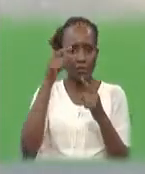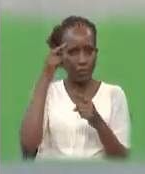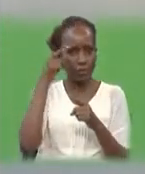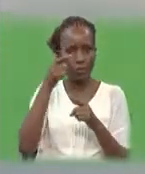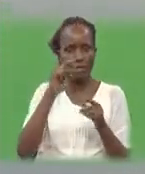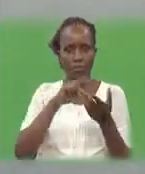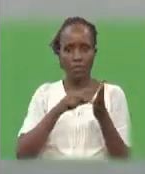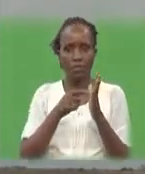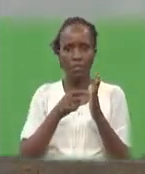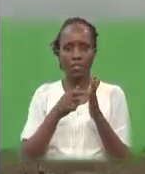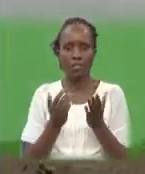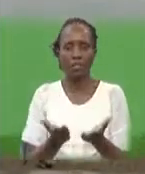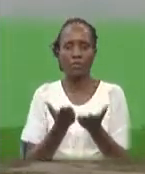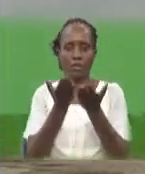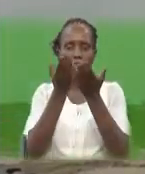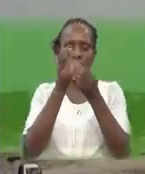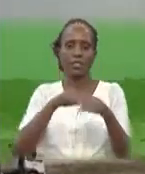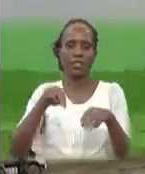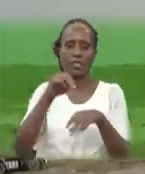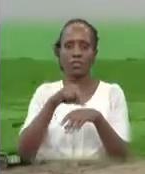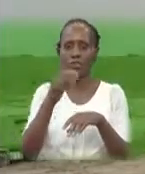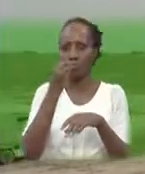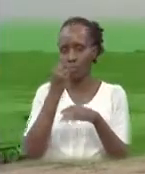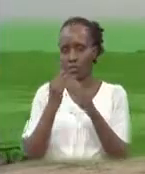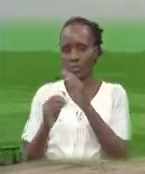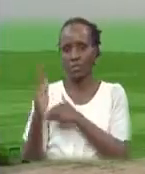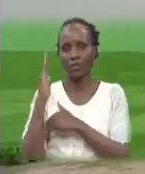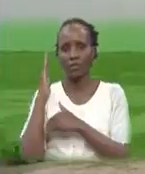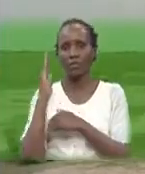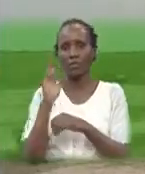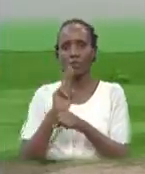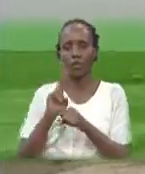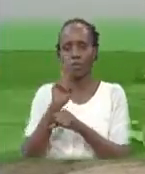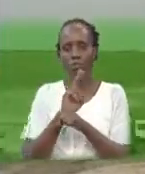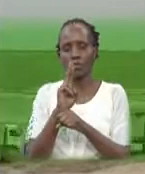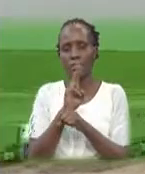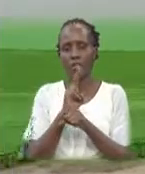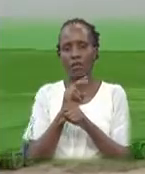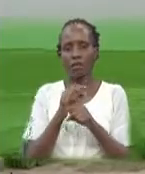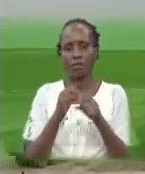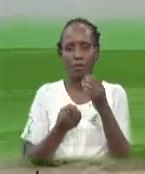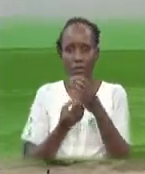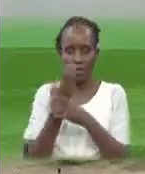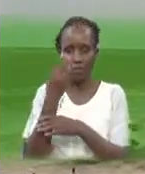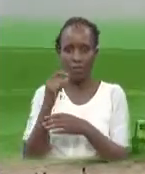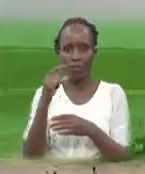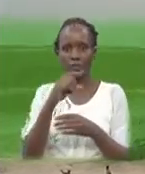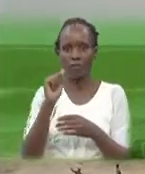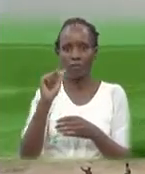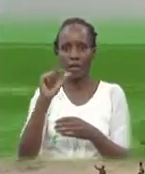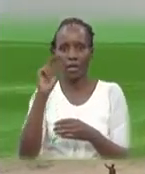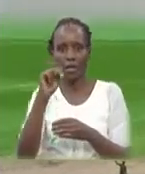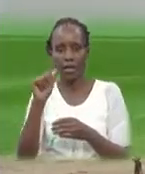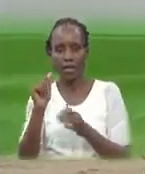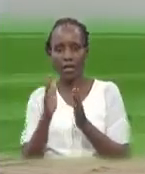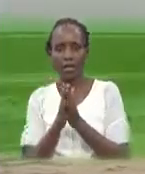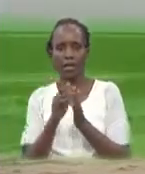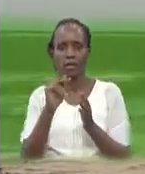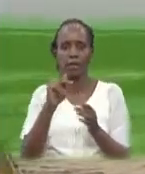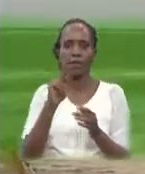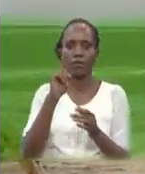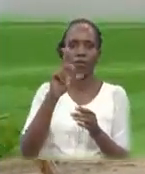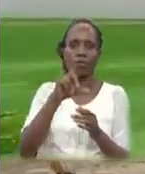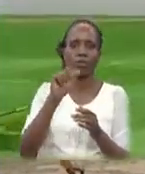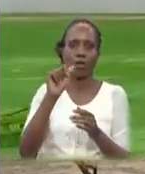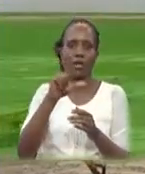The objective of the project is to enhance national food security by optimizing the productivity of the Galana and Kulalu